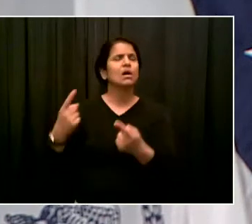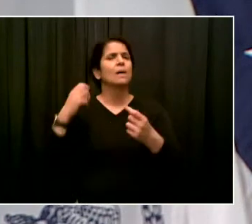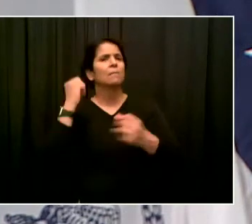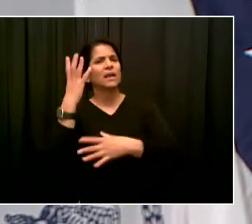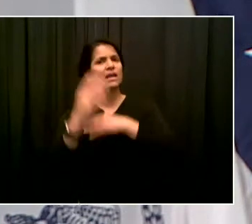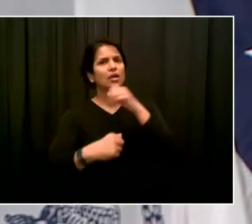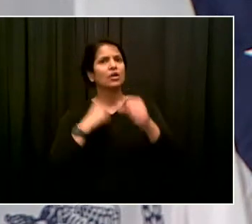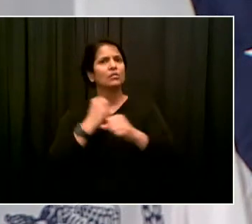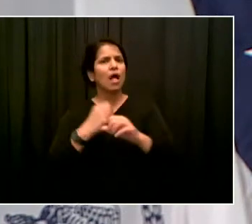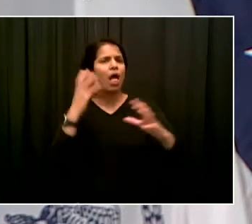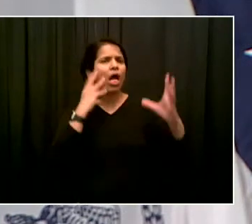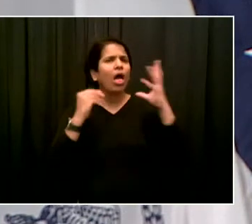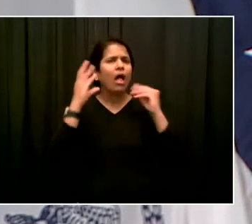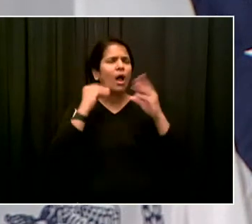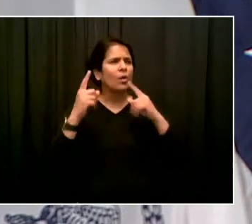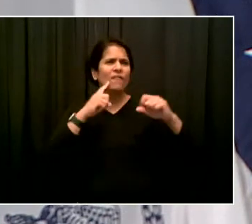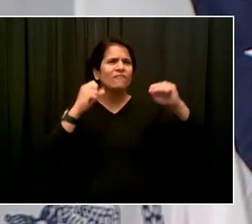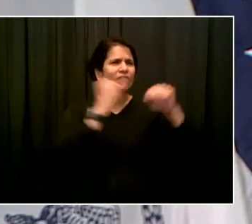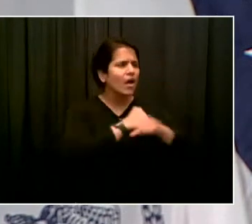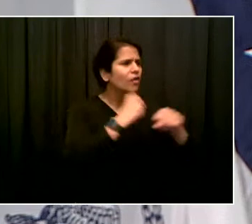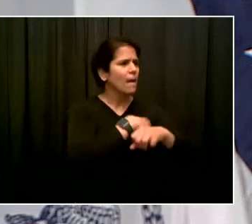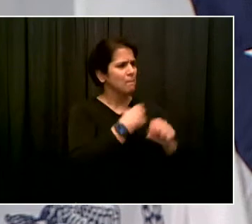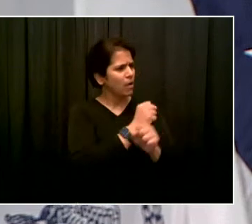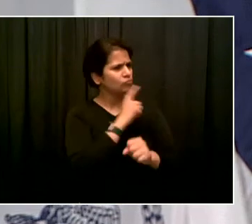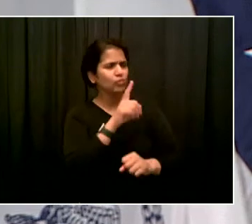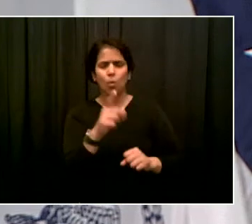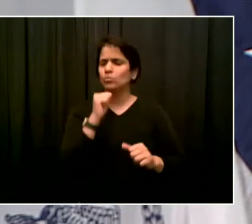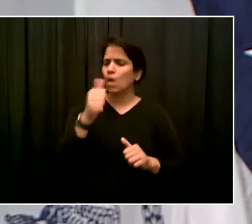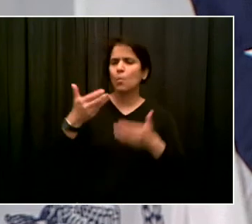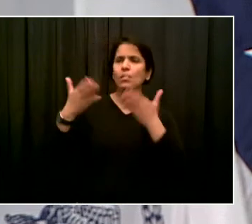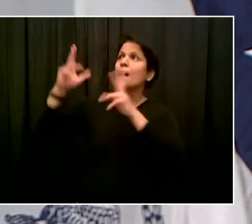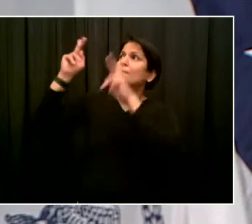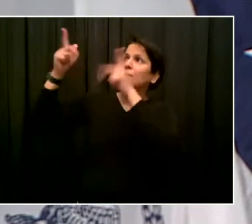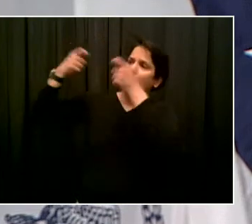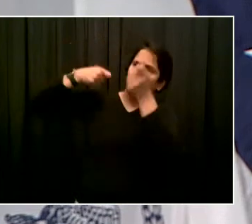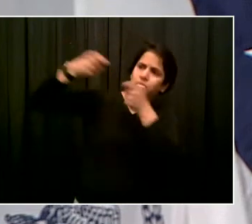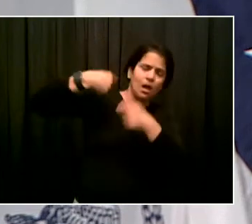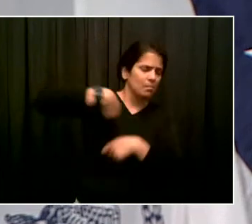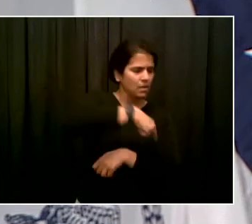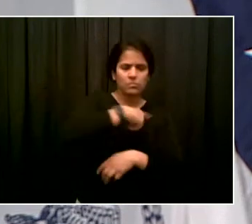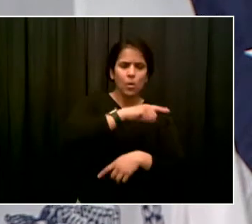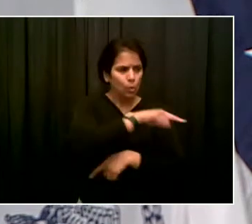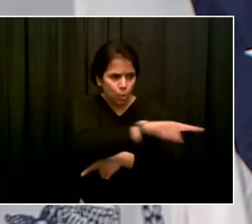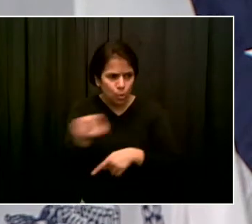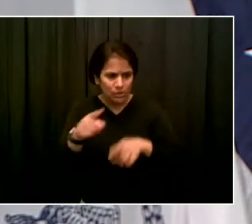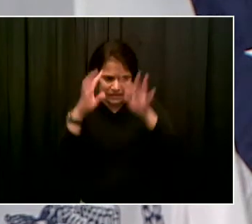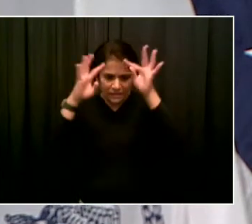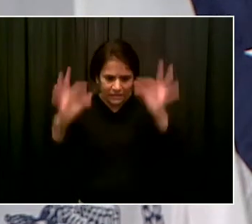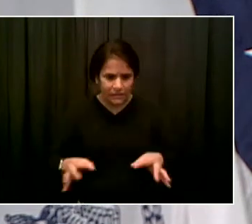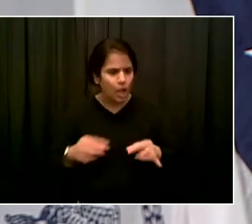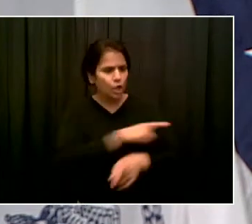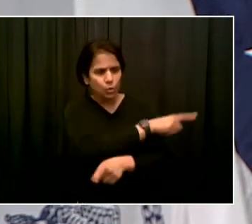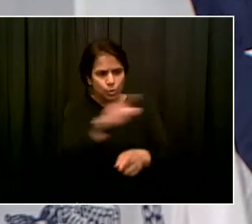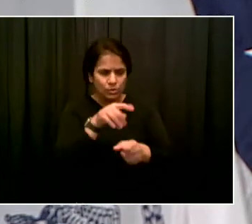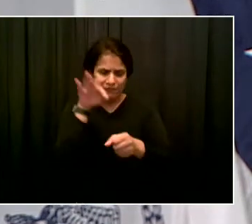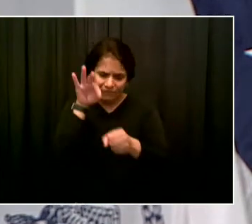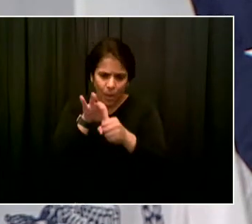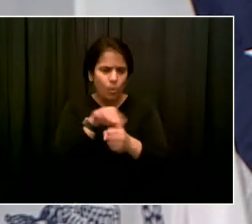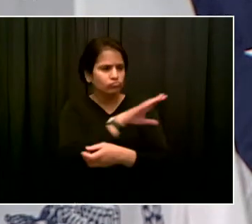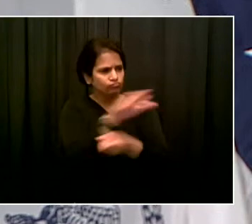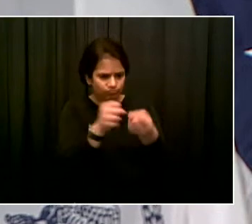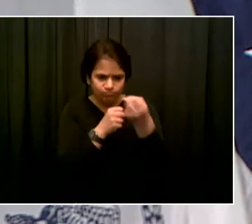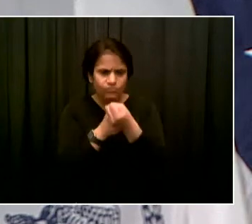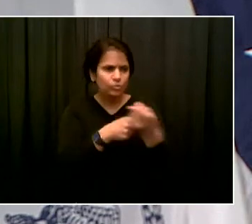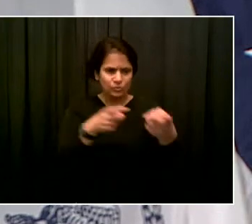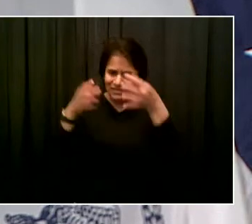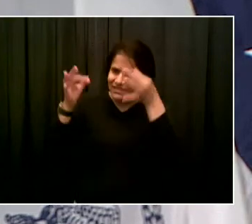NYC, and she will lead the way to this new election as Chief Democracy Officer and with this really